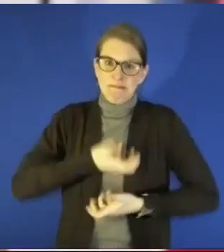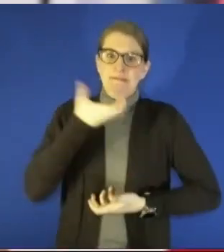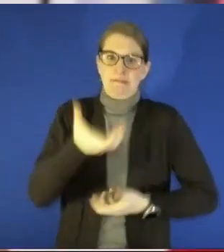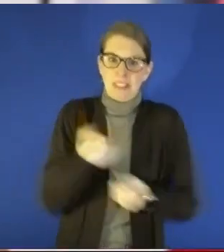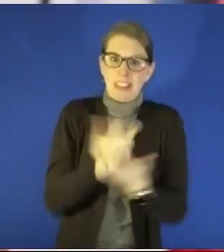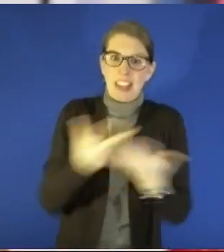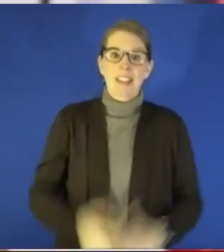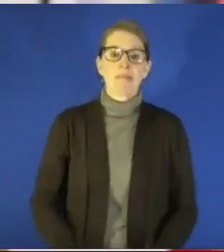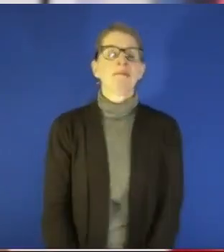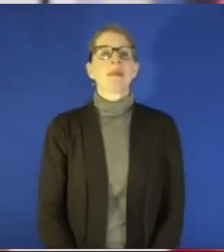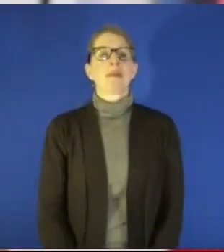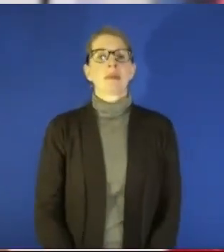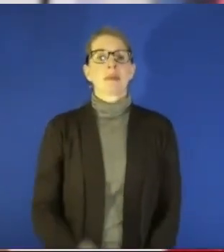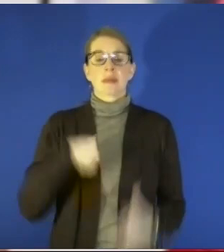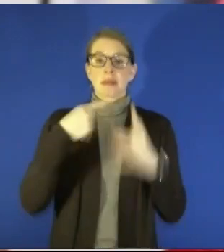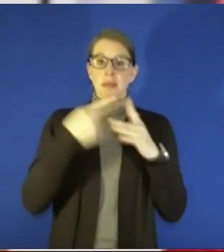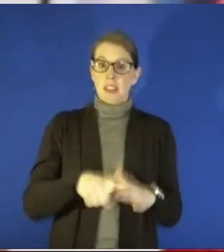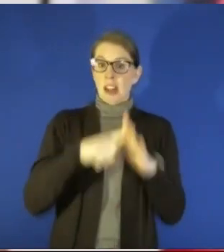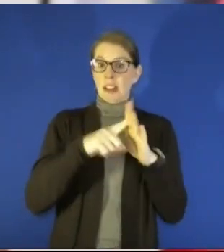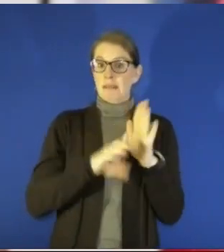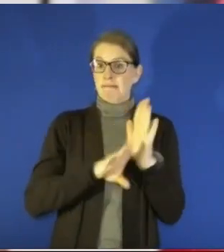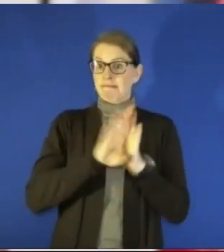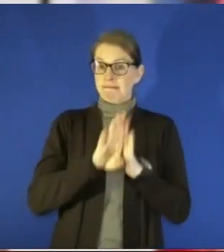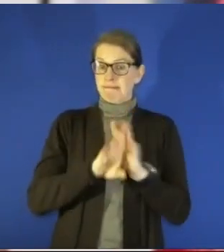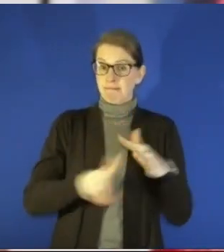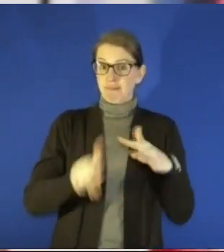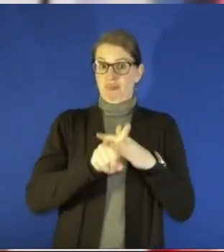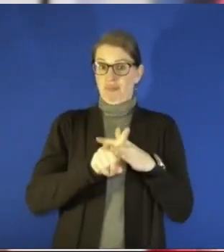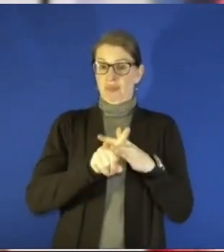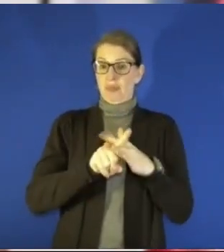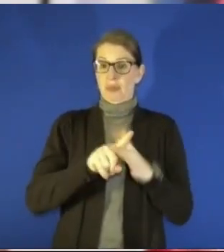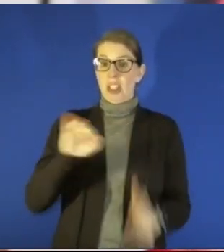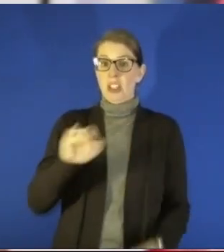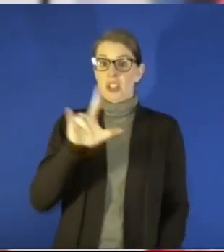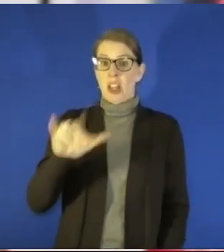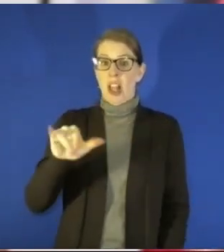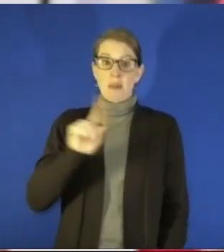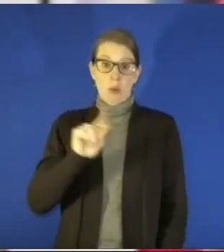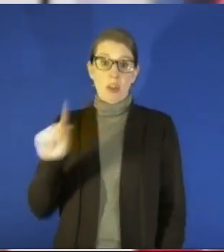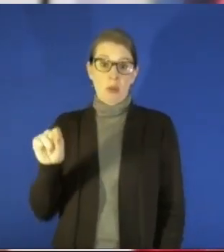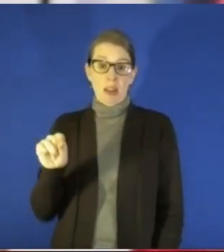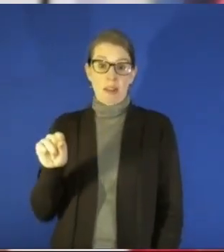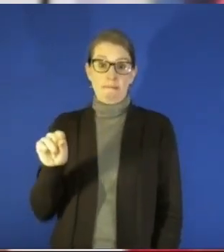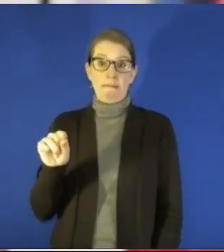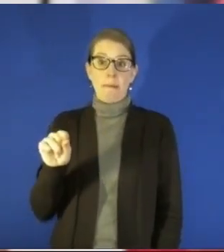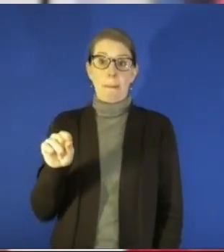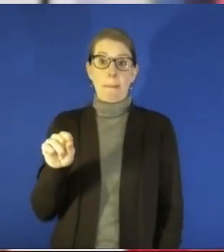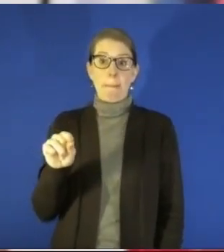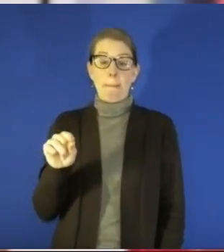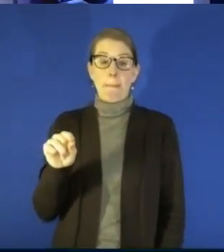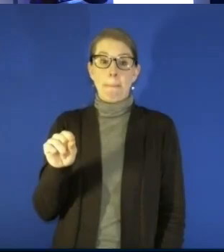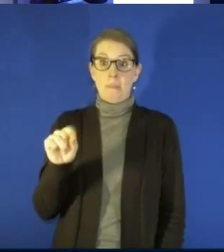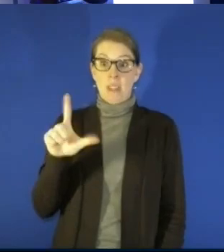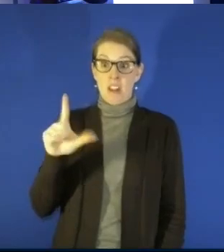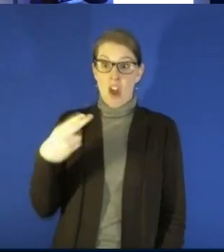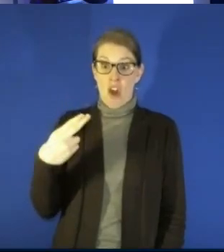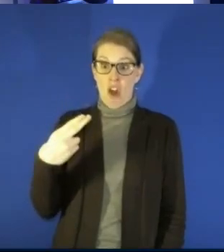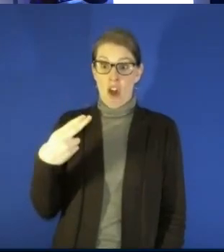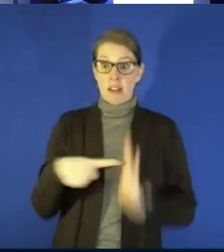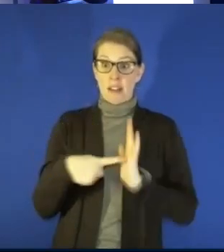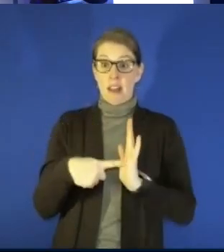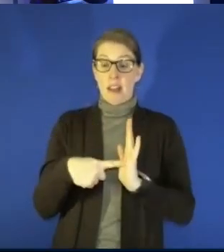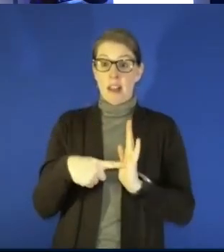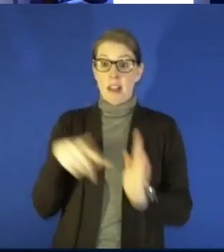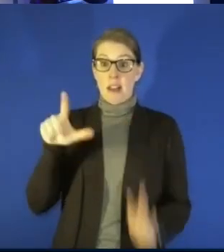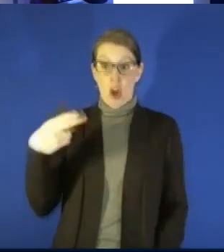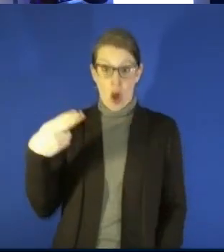So I started showing symptoms in July of 2020, and I ended up going long haul